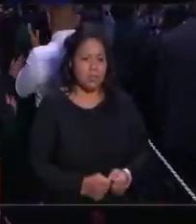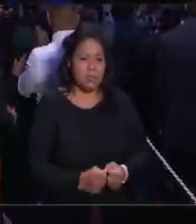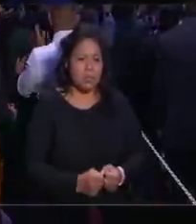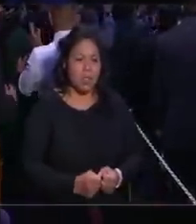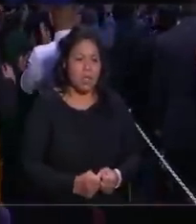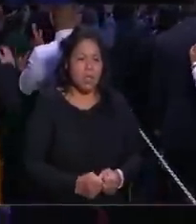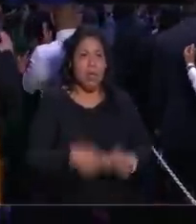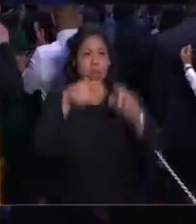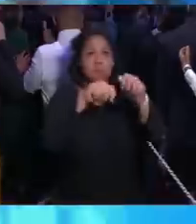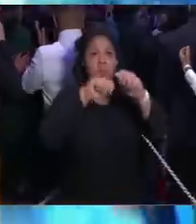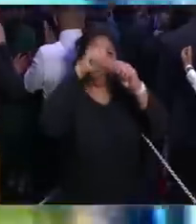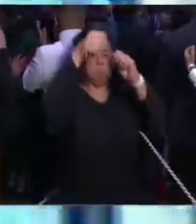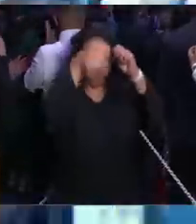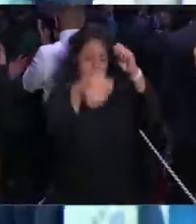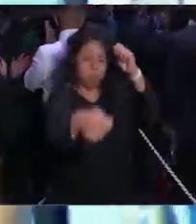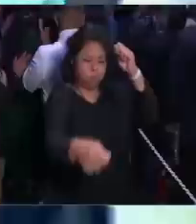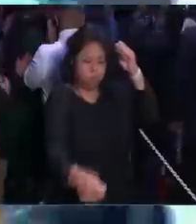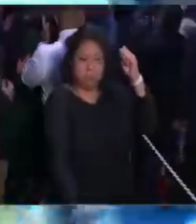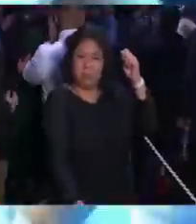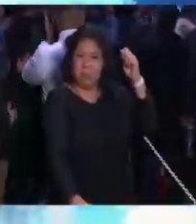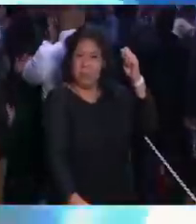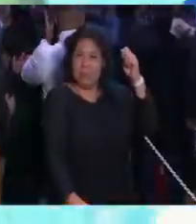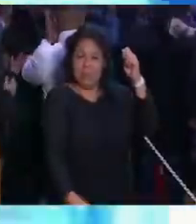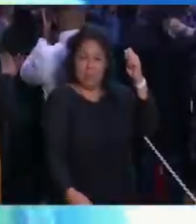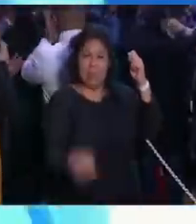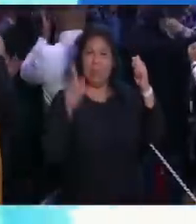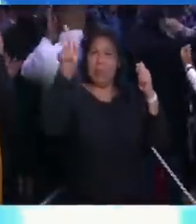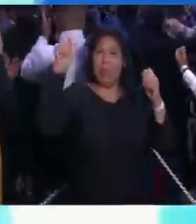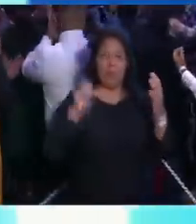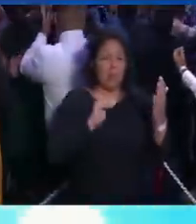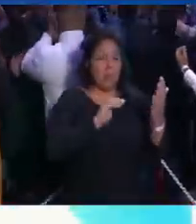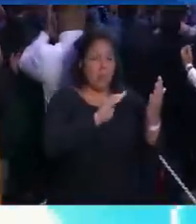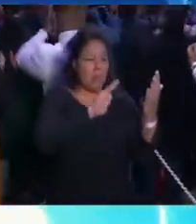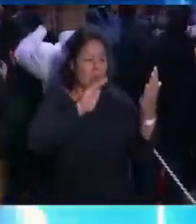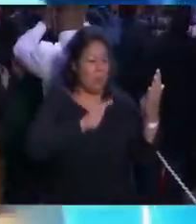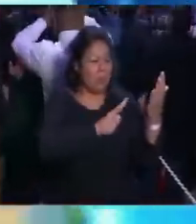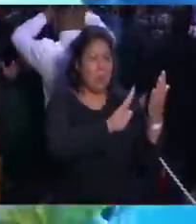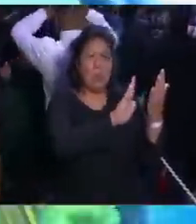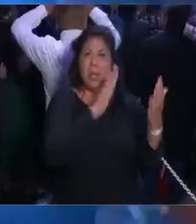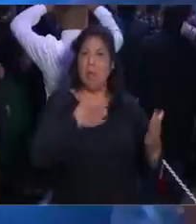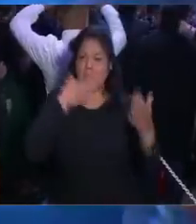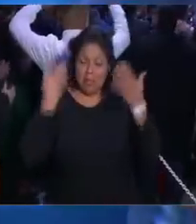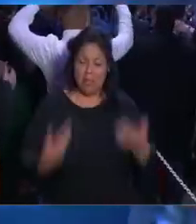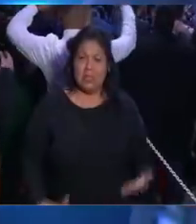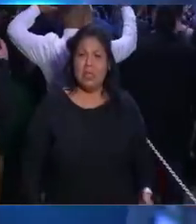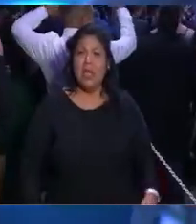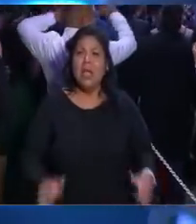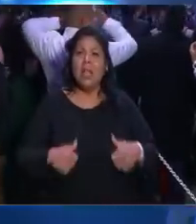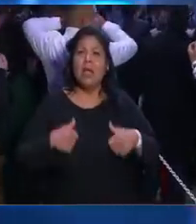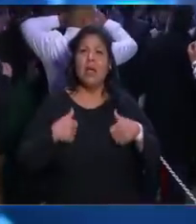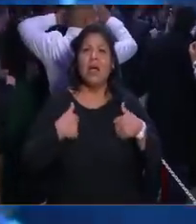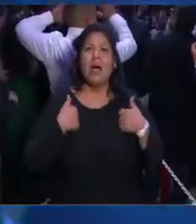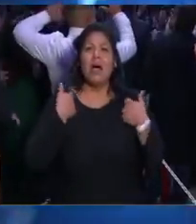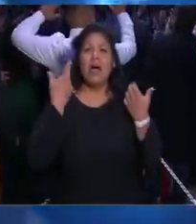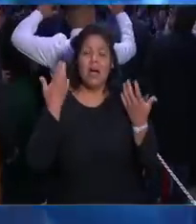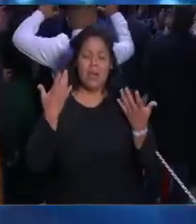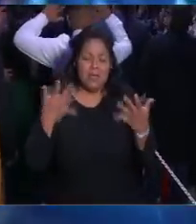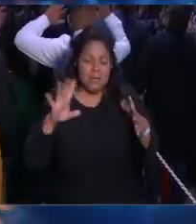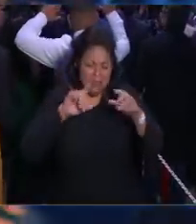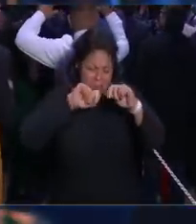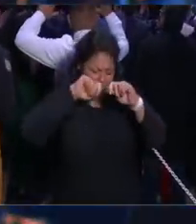El velo que impedía tu presencia en mi vida se rompió.